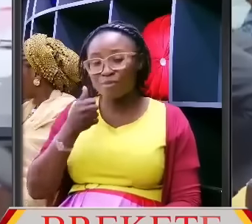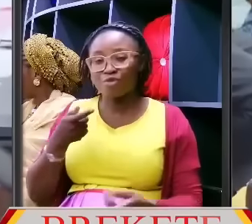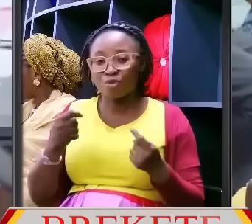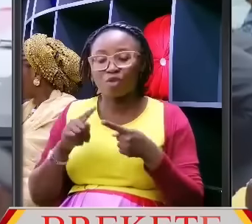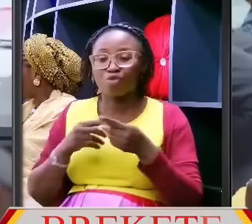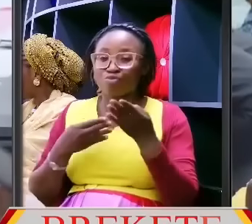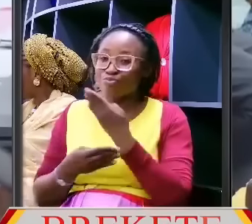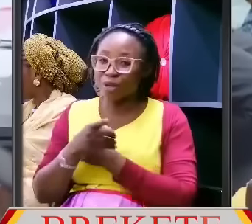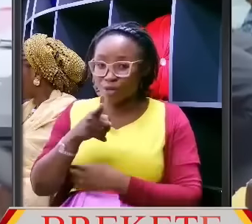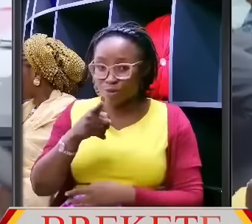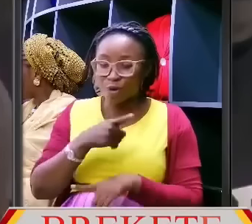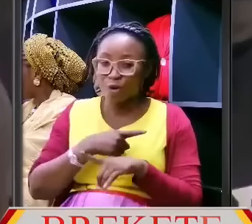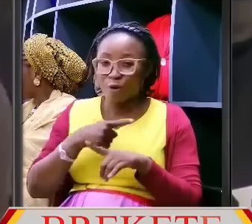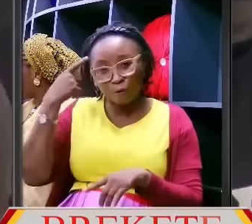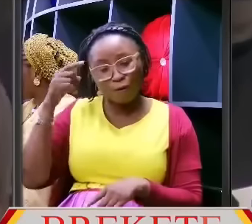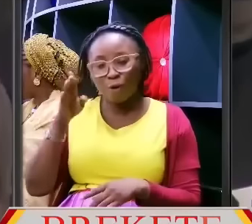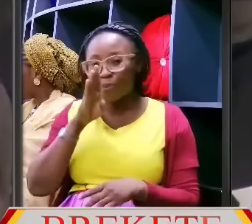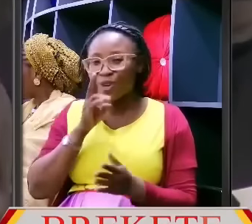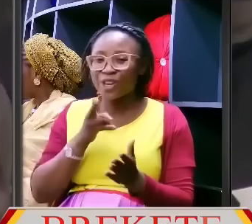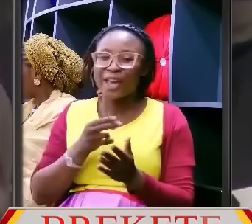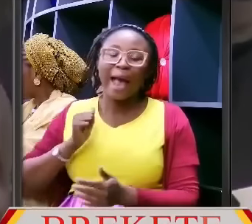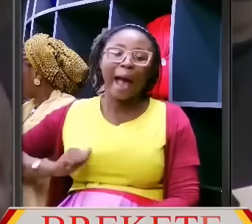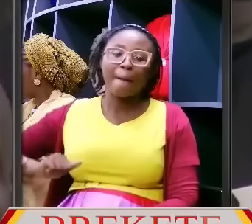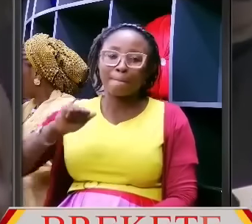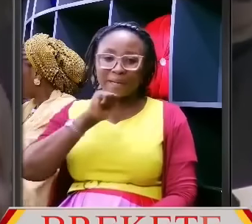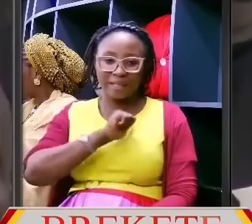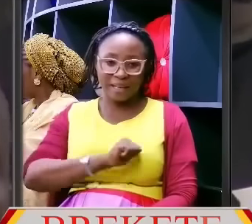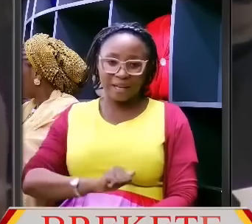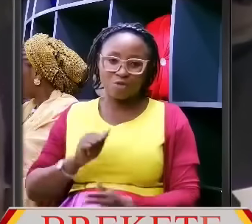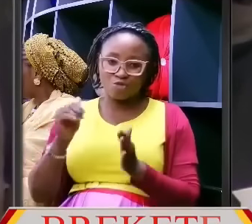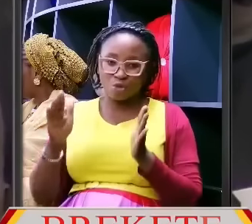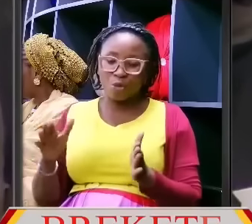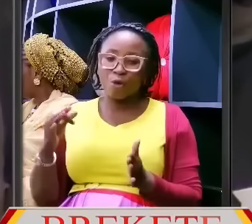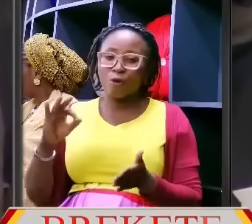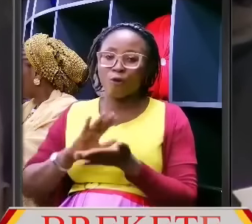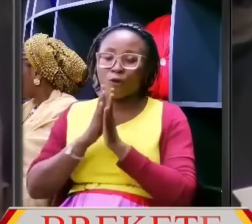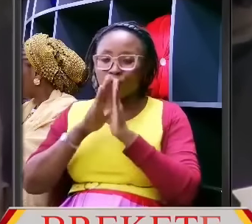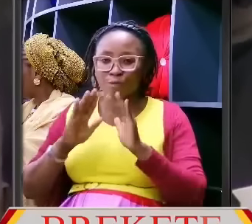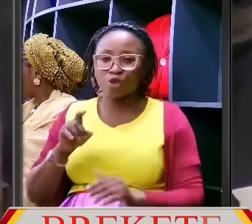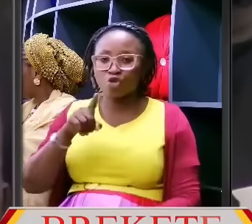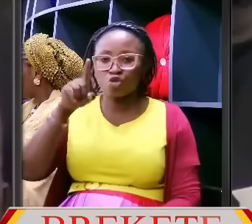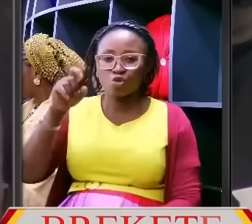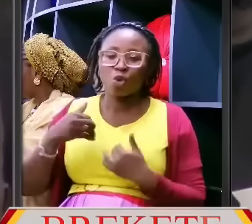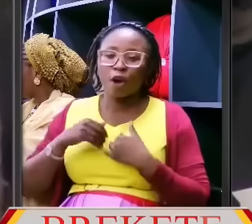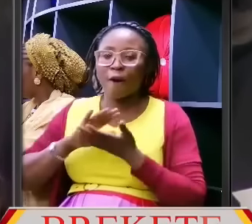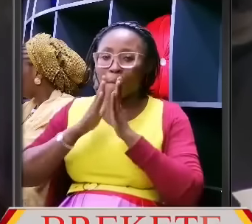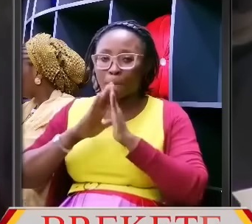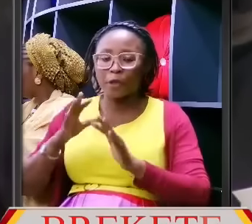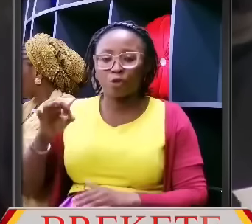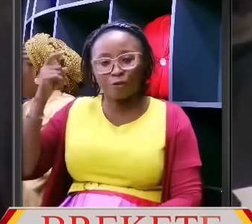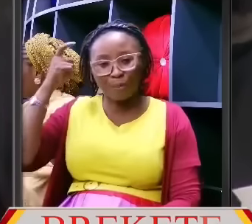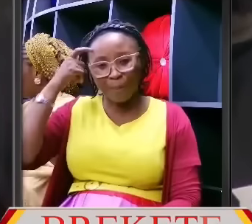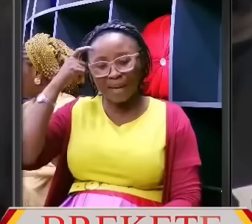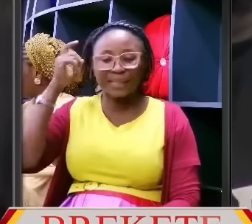for being an ambassador of peace. you should have peace of mind